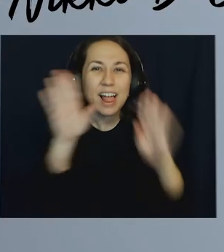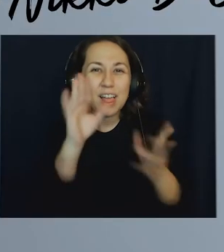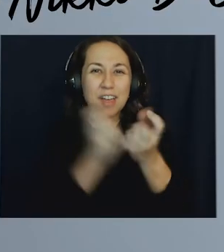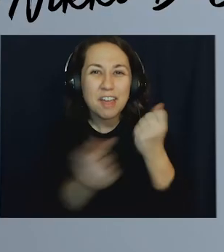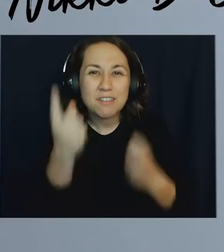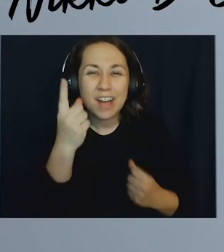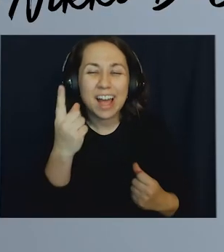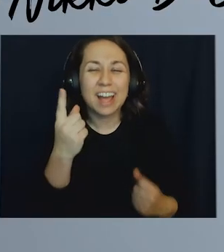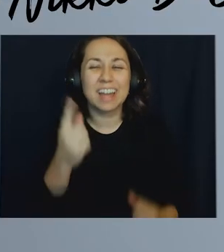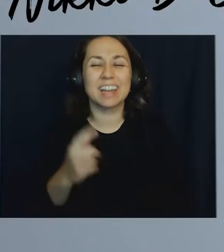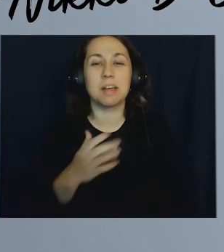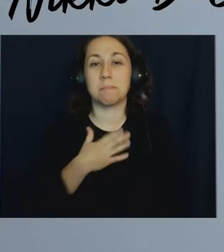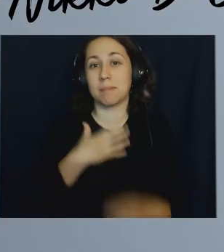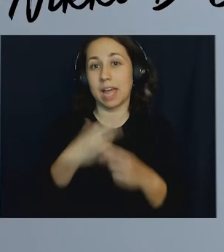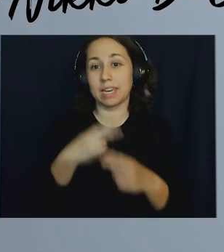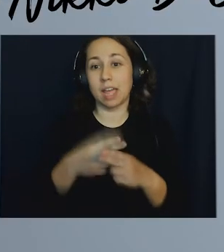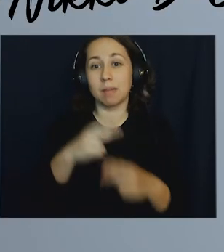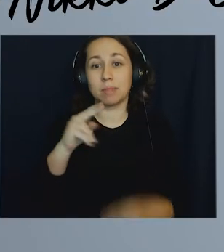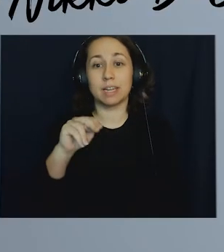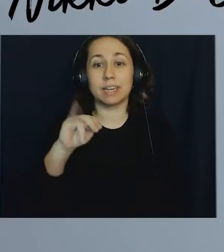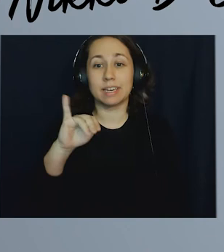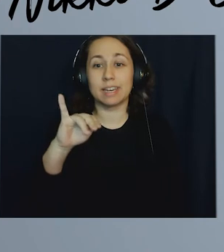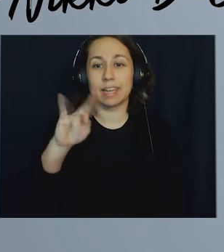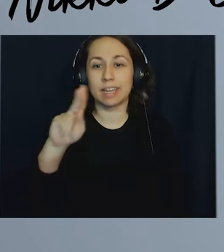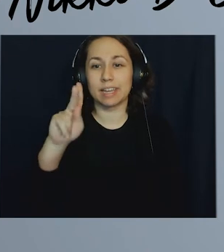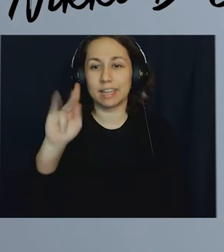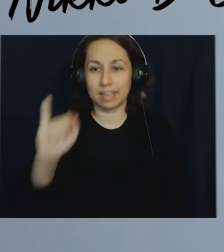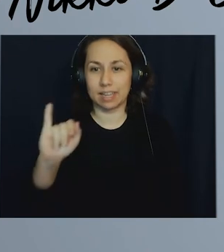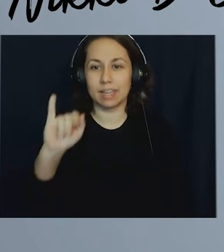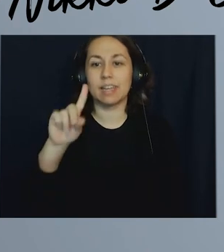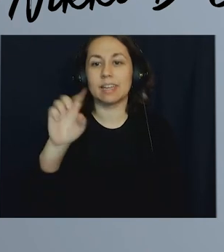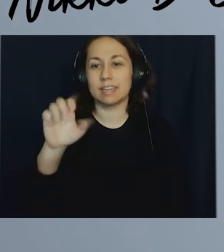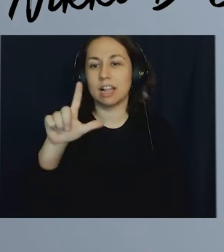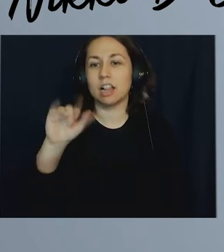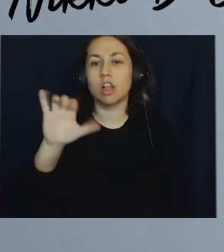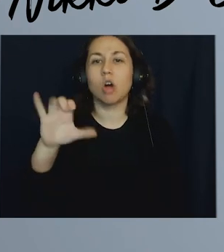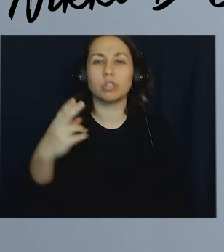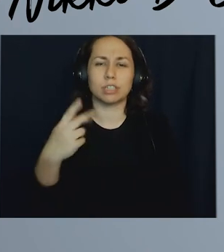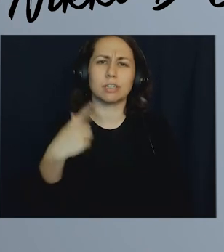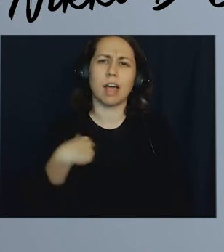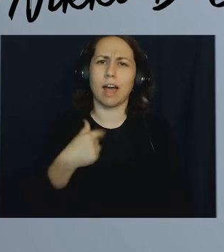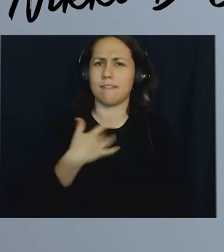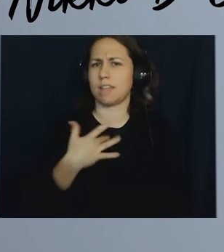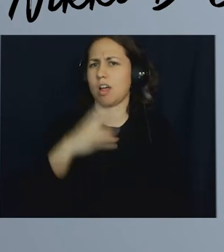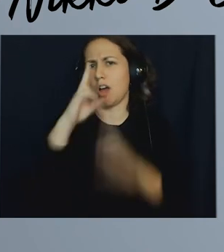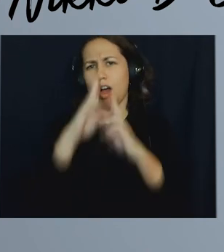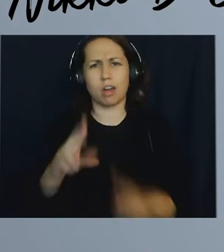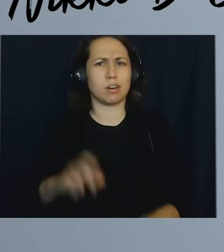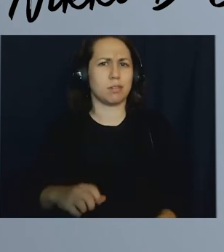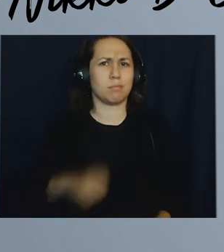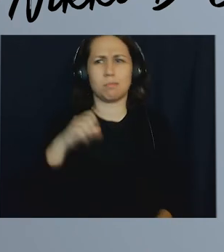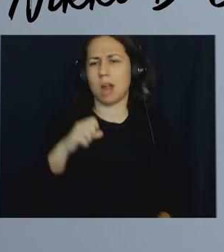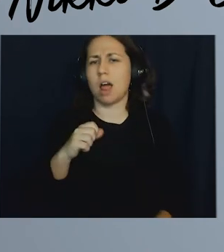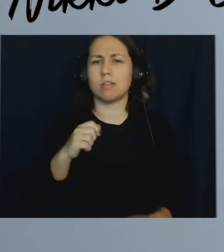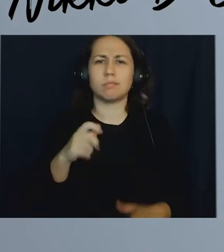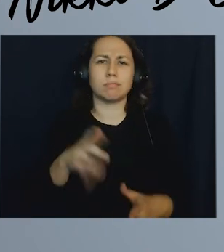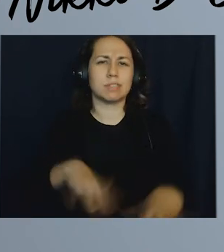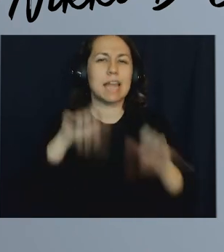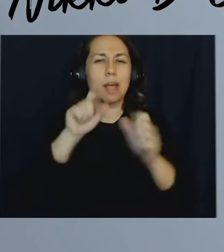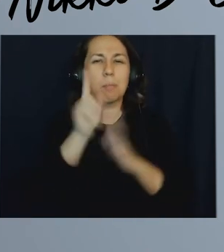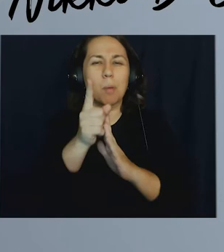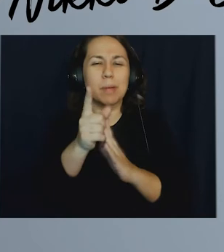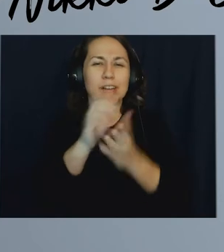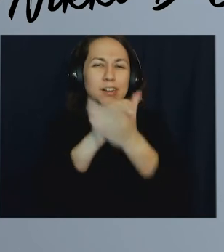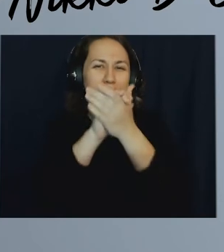Hello everyone, my name is Nikki DeLoach and it is such an honor and a privilege to be able to take a moment